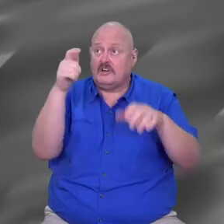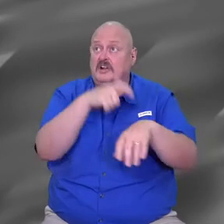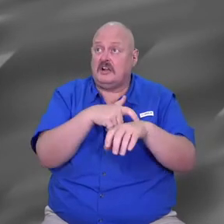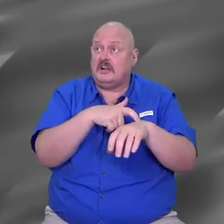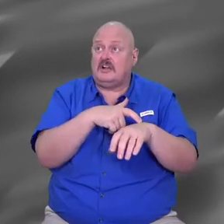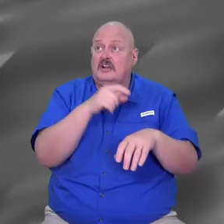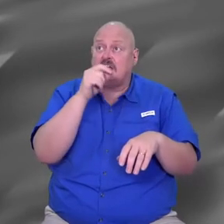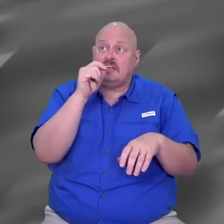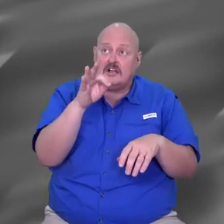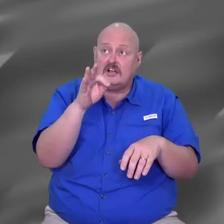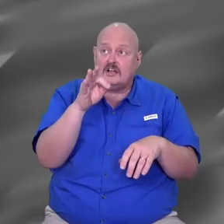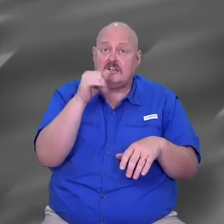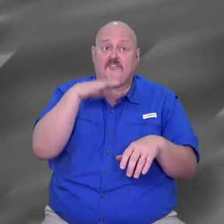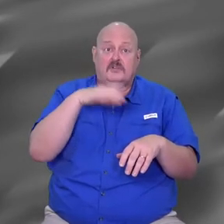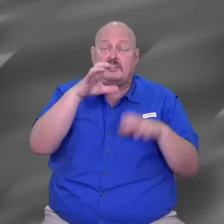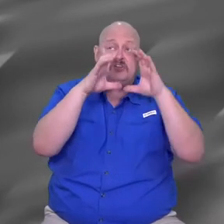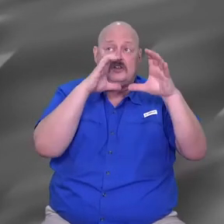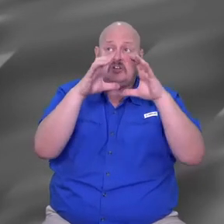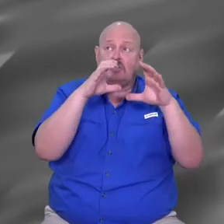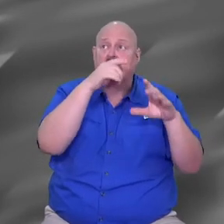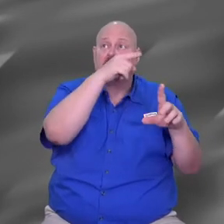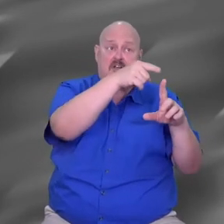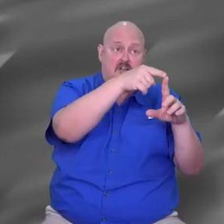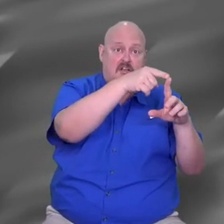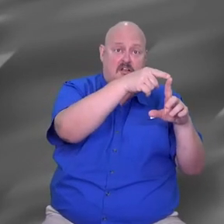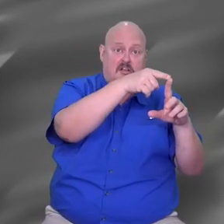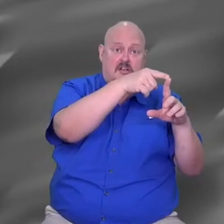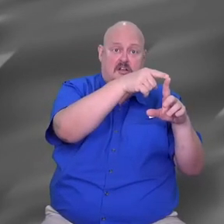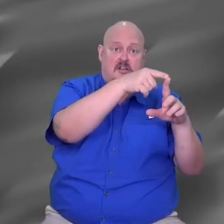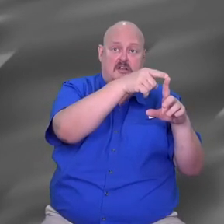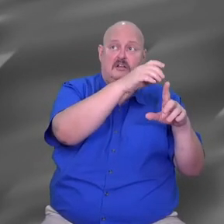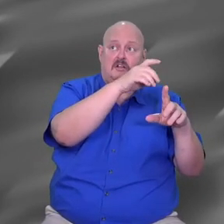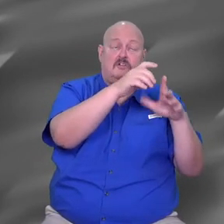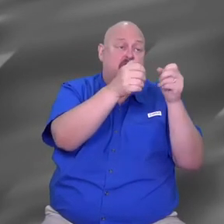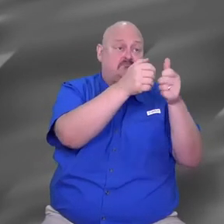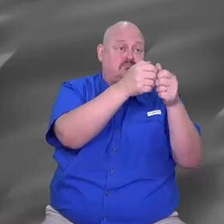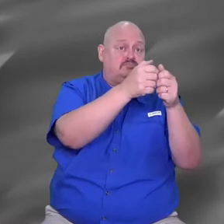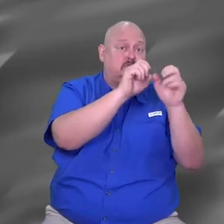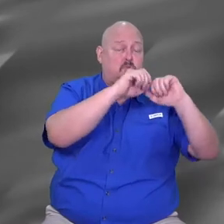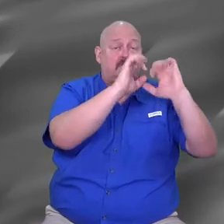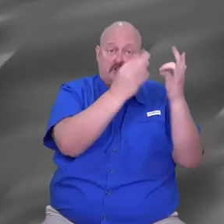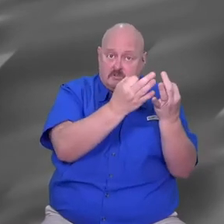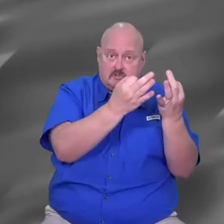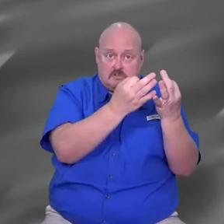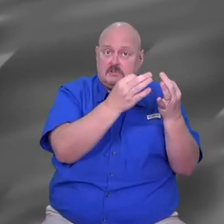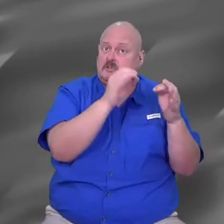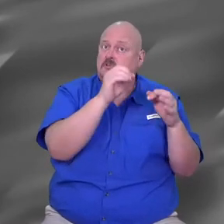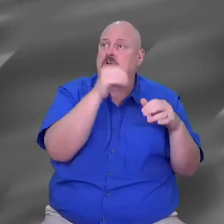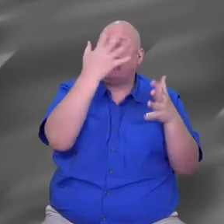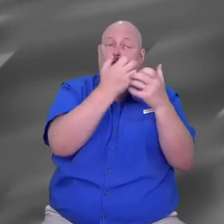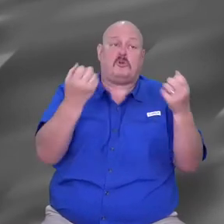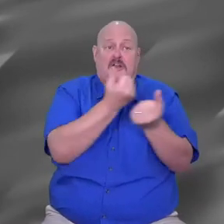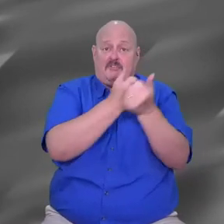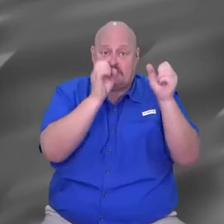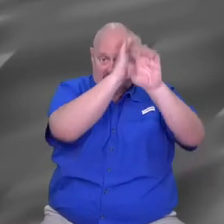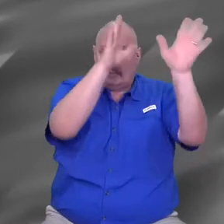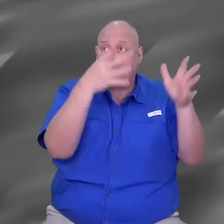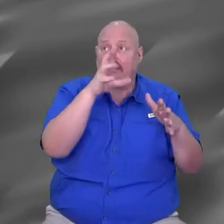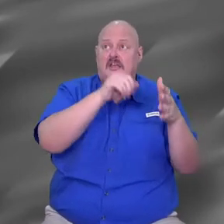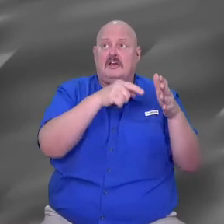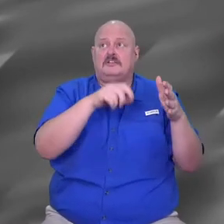there's a female that I need to communicate with, she is on the text thread. And it's kind of a group thing here because I want everything to be transparent and open. And guess what? She